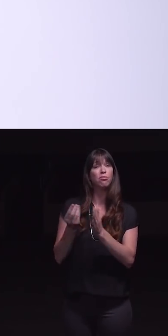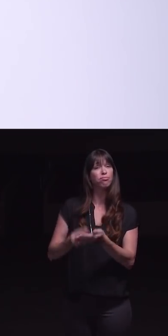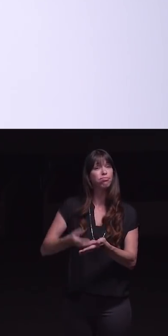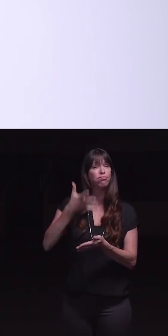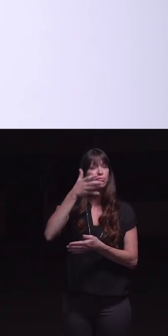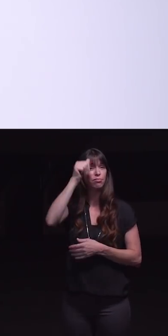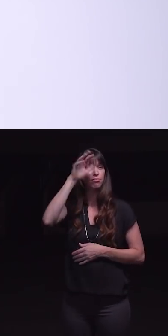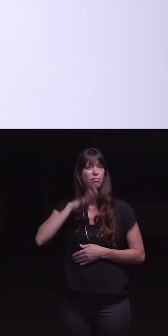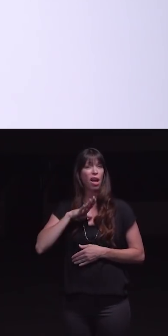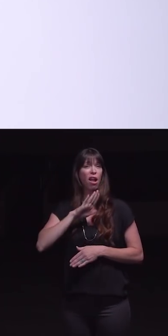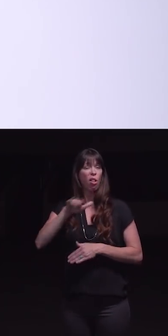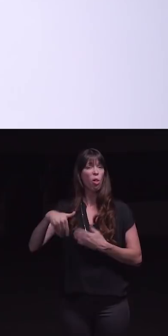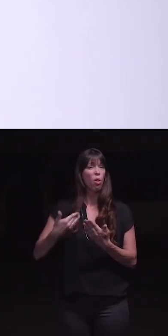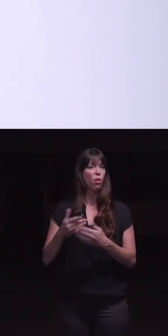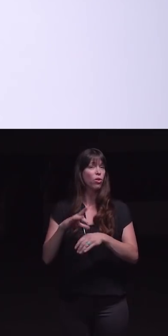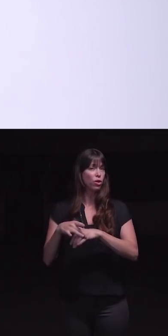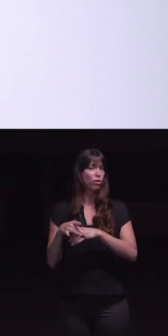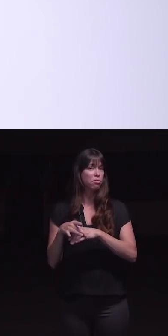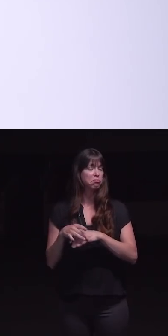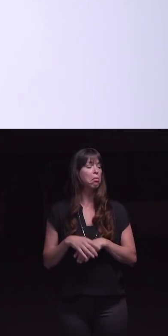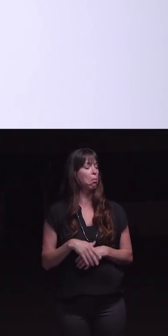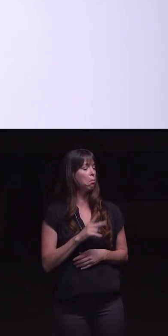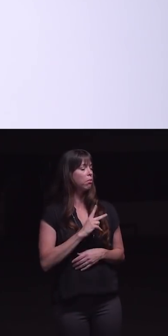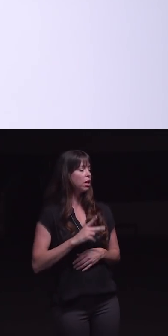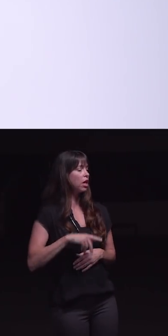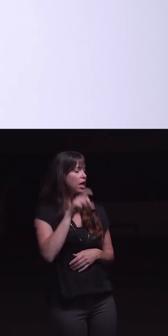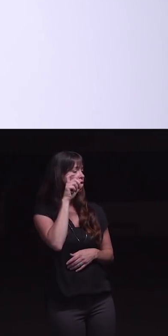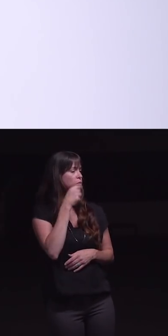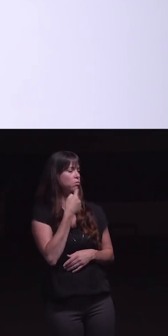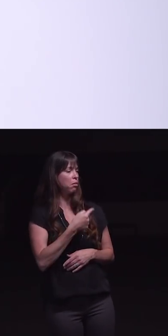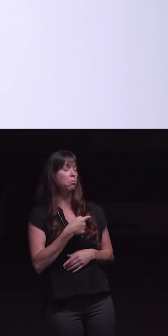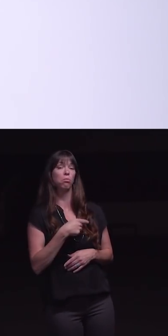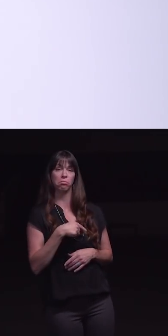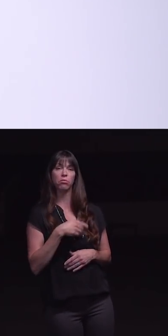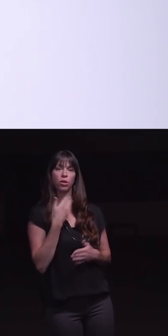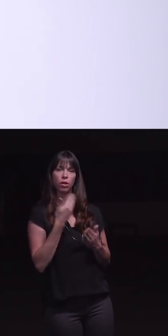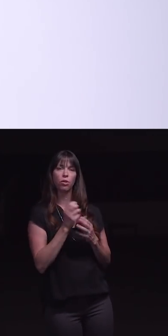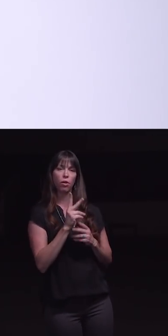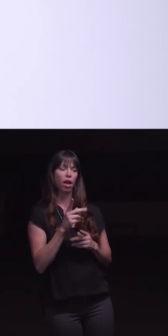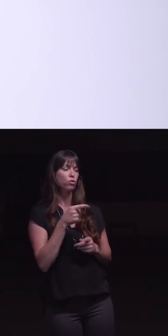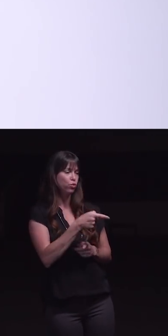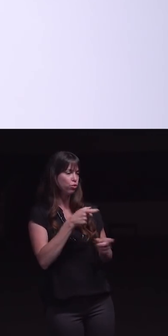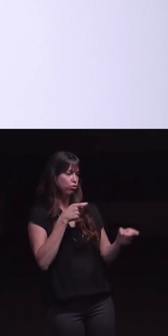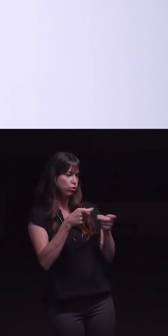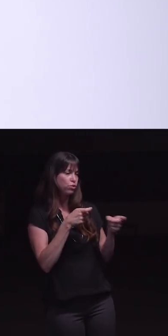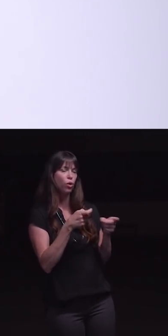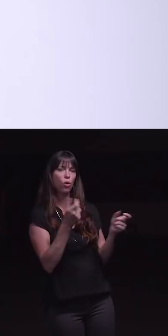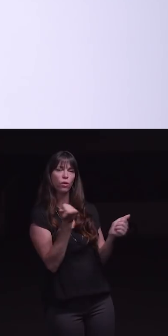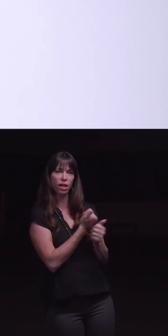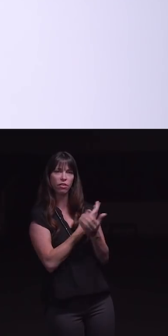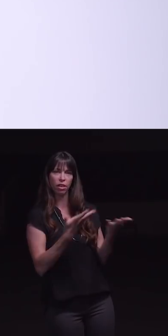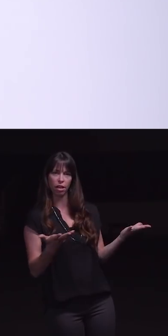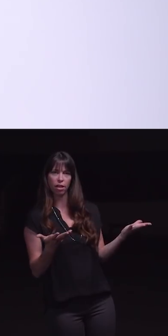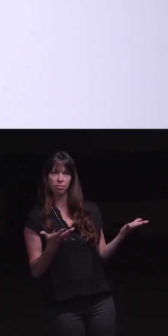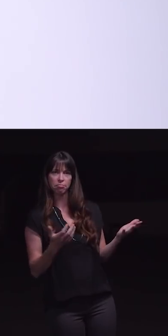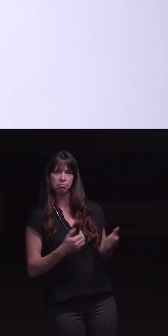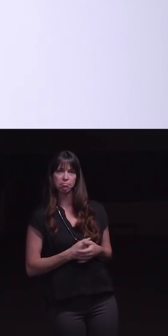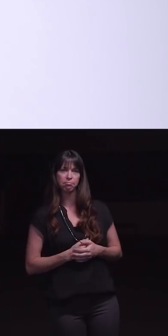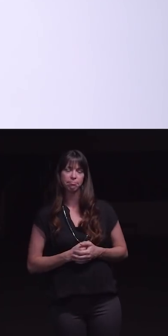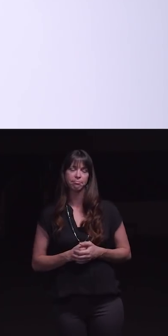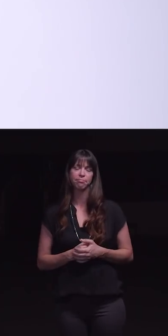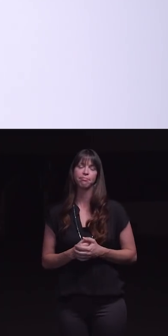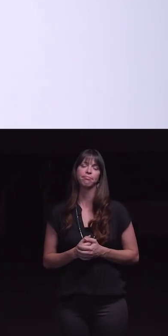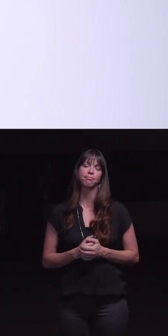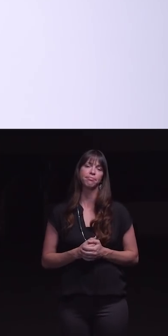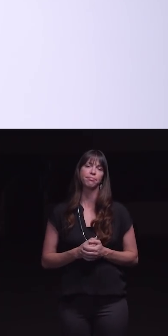the richest man on earth. Pharaoh liked the sound of that and actually put Joseph in charge of